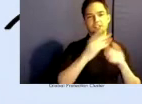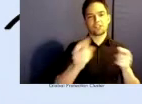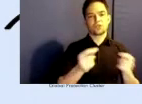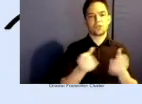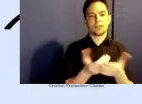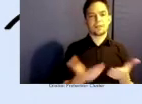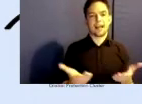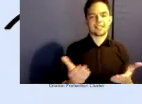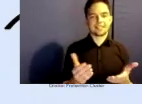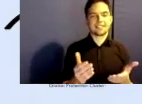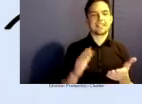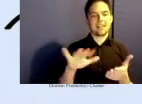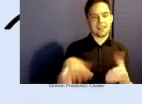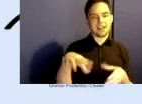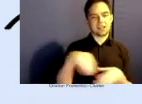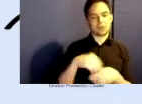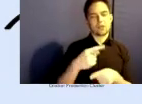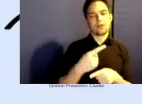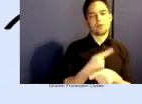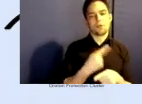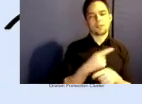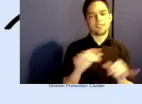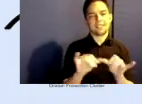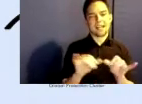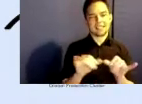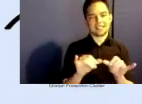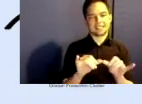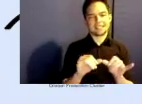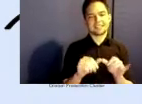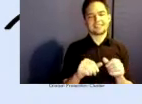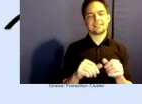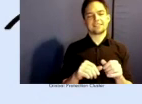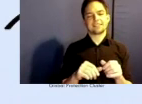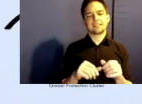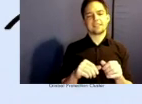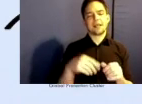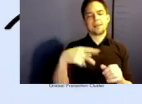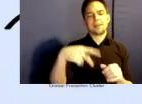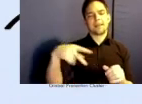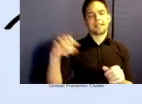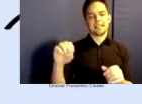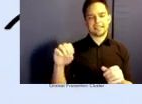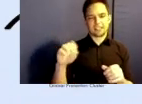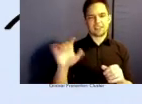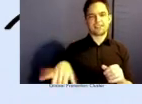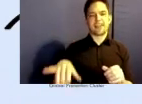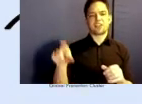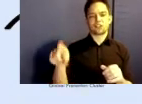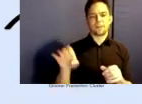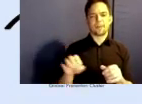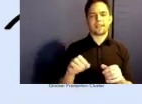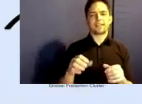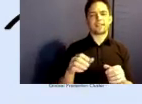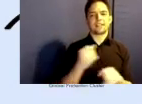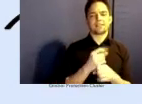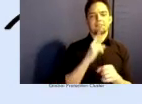supplies, including appropriately sized and designed personal protective equipment, should be ensured. And for those